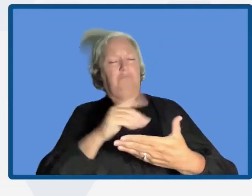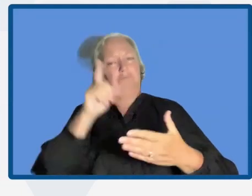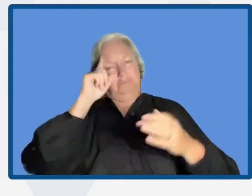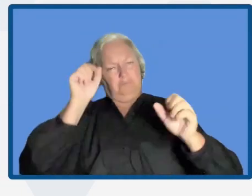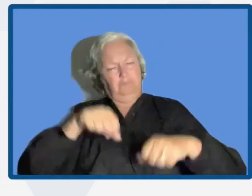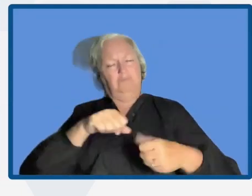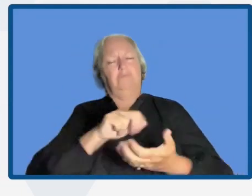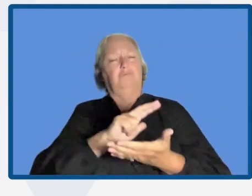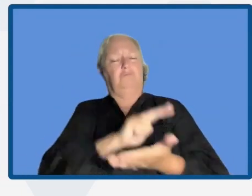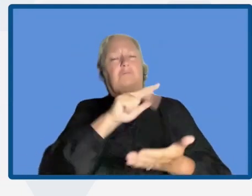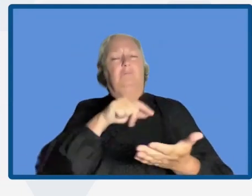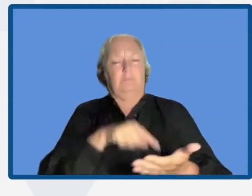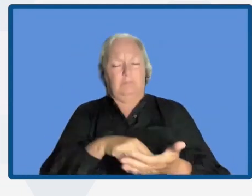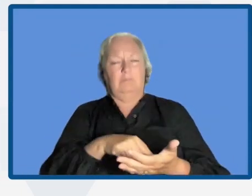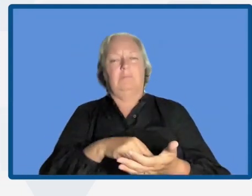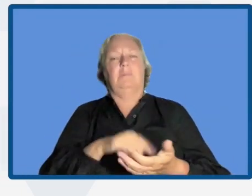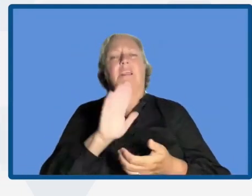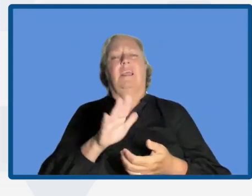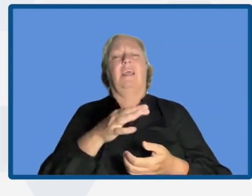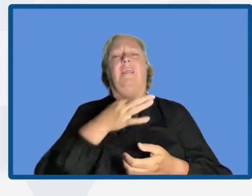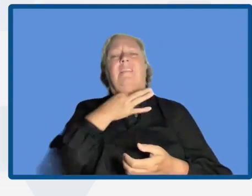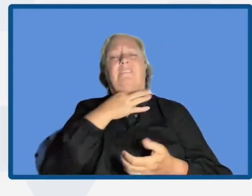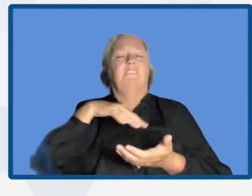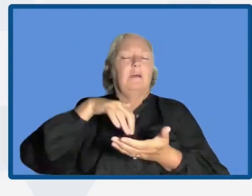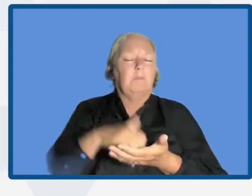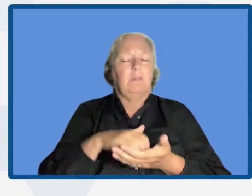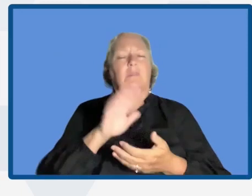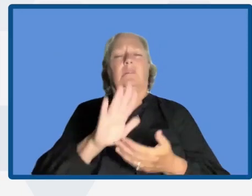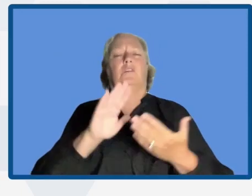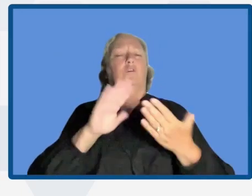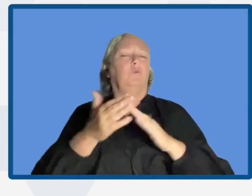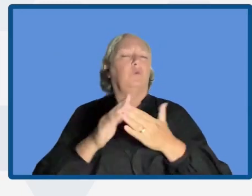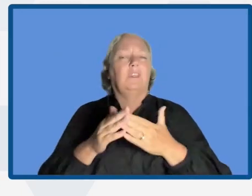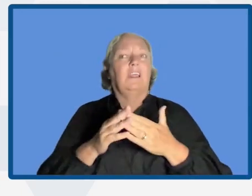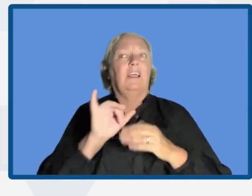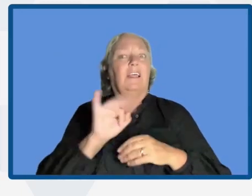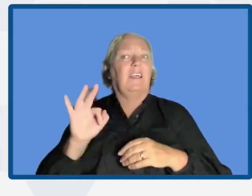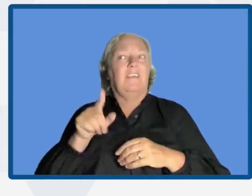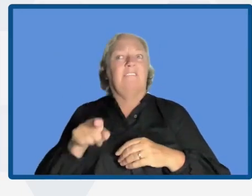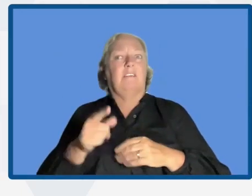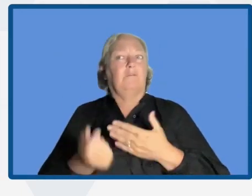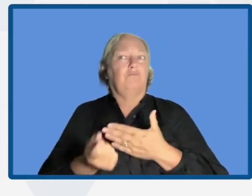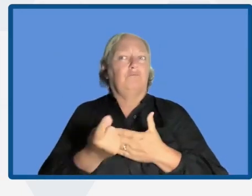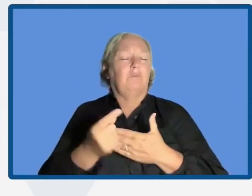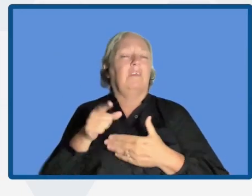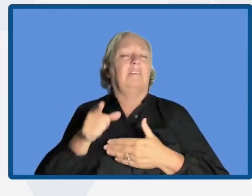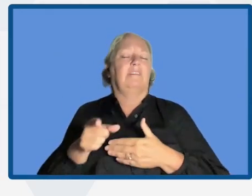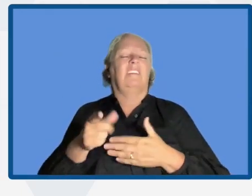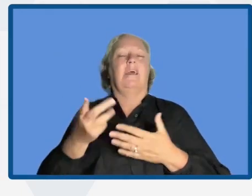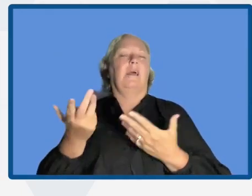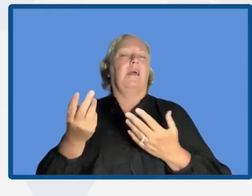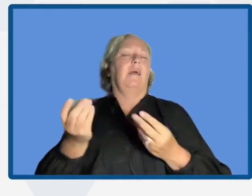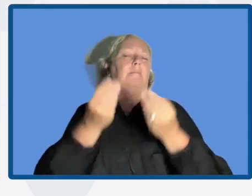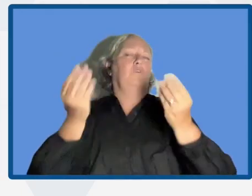vulnerability of communities and livelihood in the event of disasters. In this regard, the Andean Strategy for